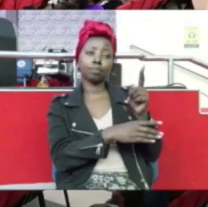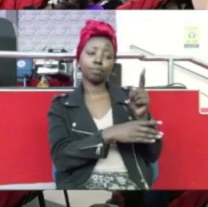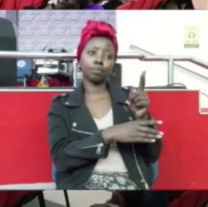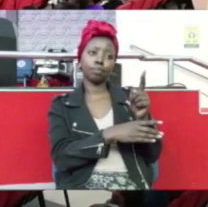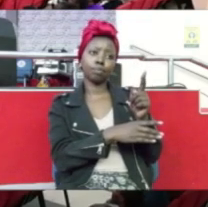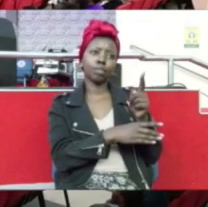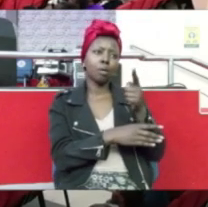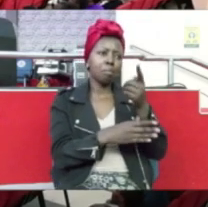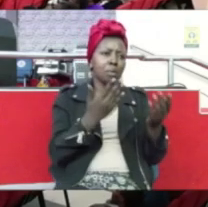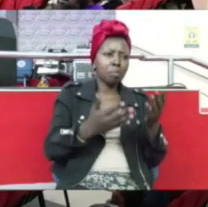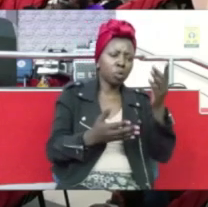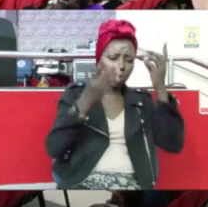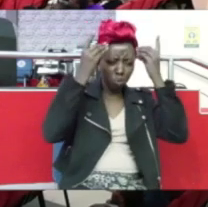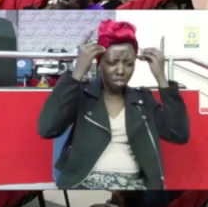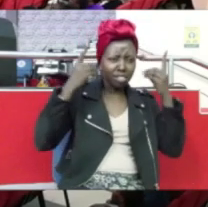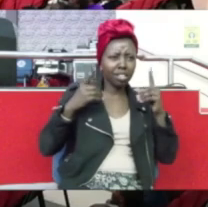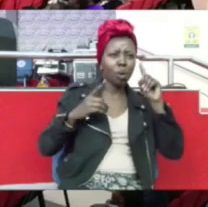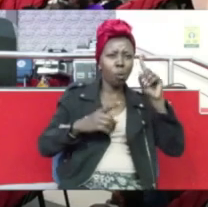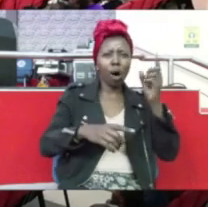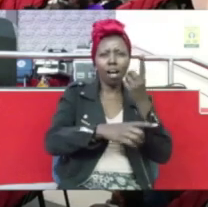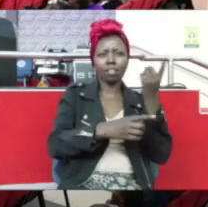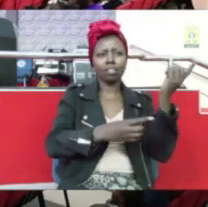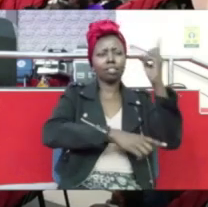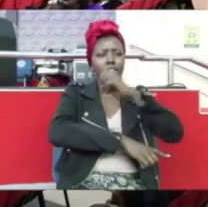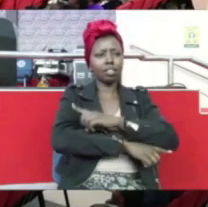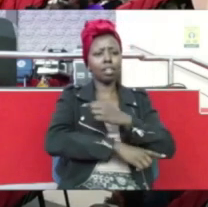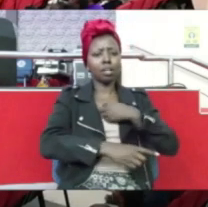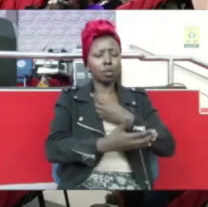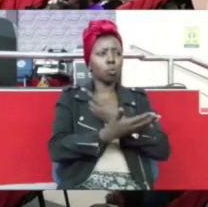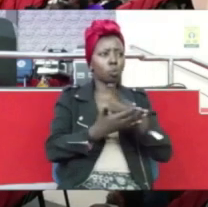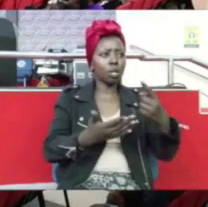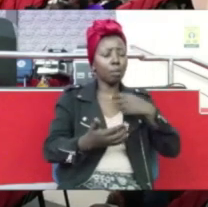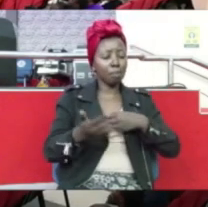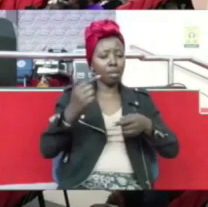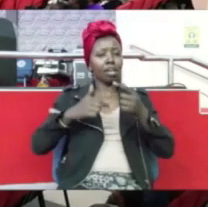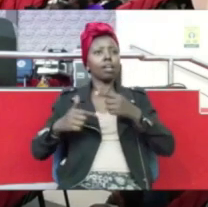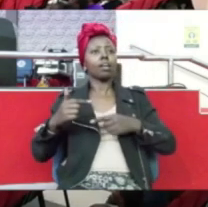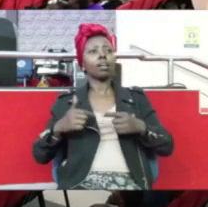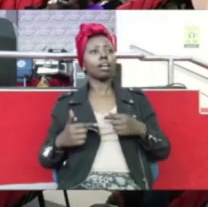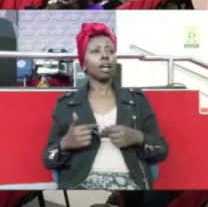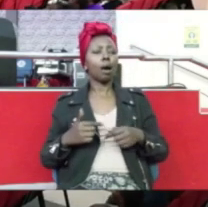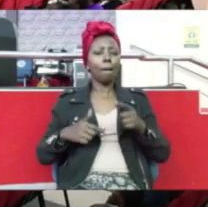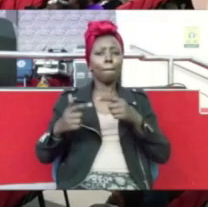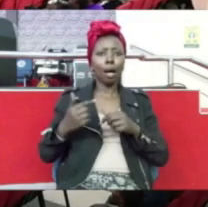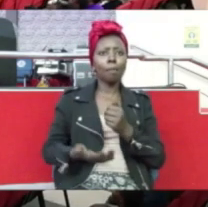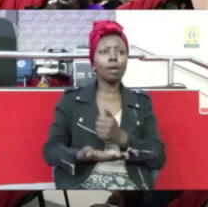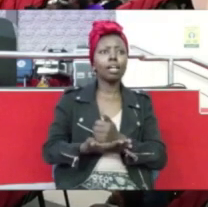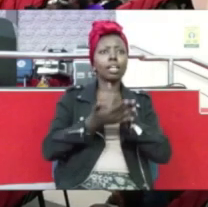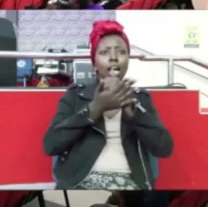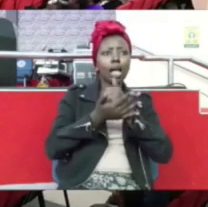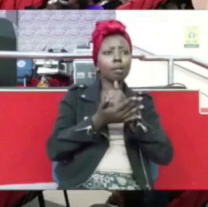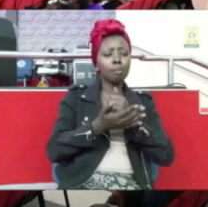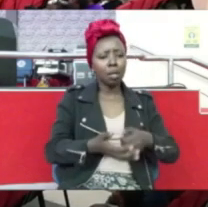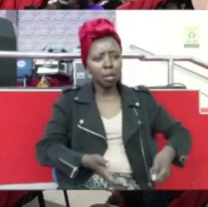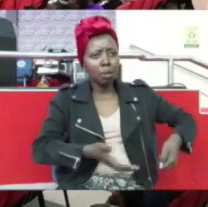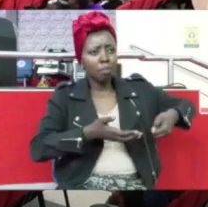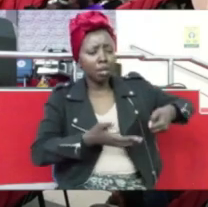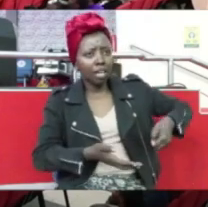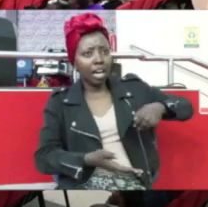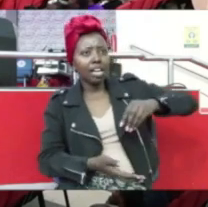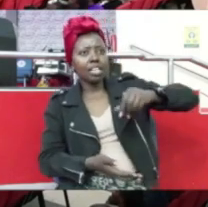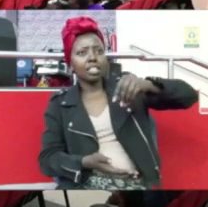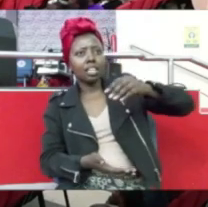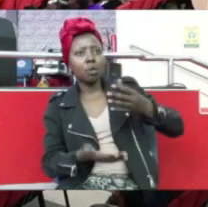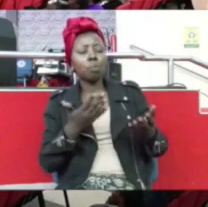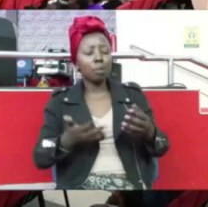you decide that one day in a week you will be coming and you'll just be helping by carrying sand or by carrying whatever it